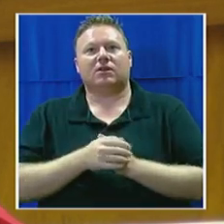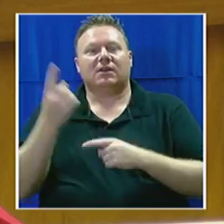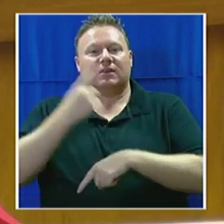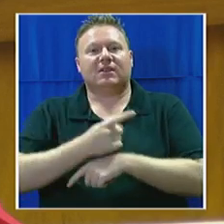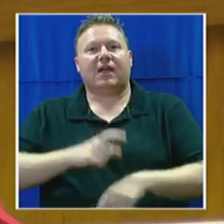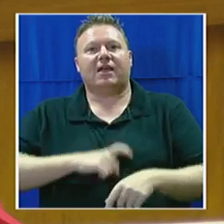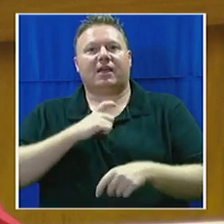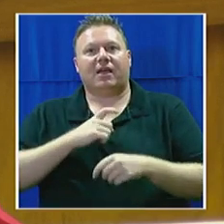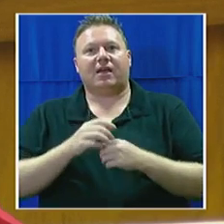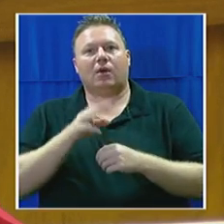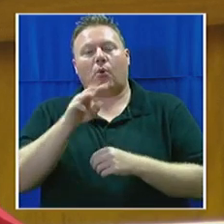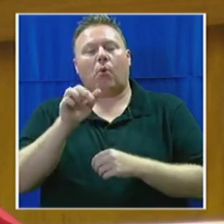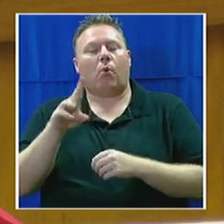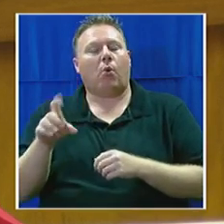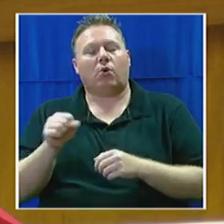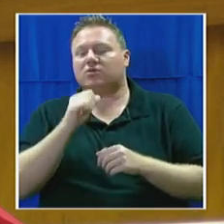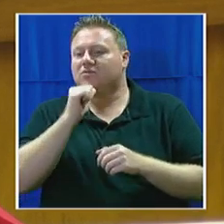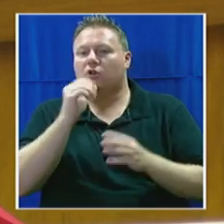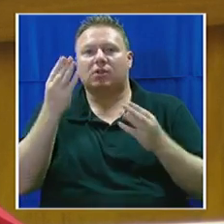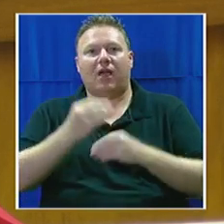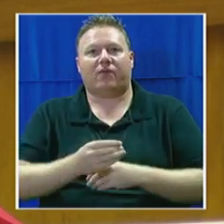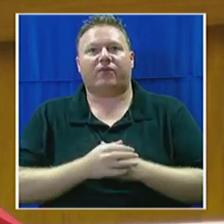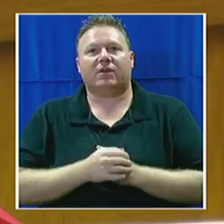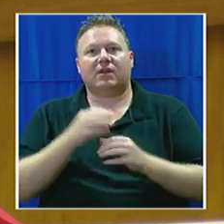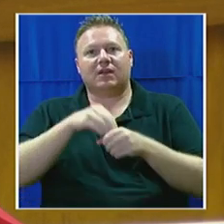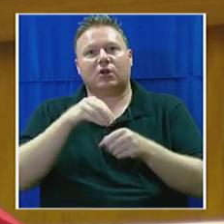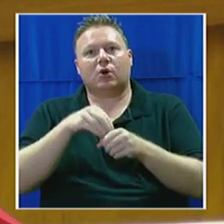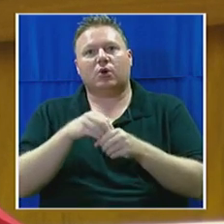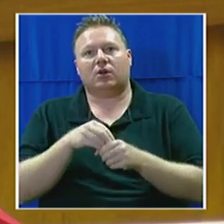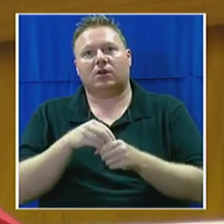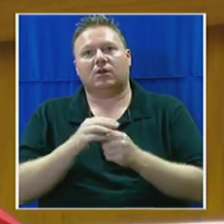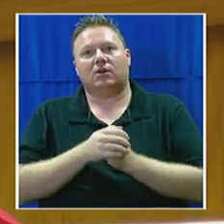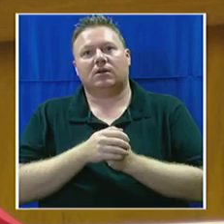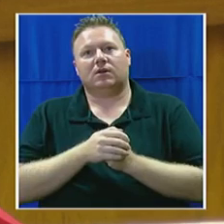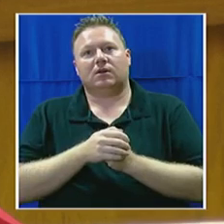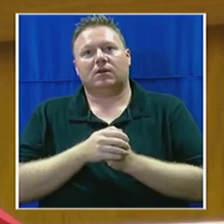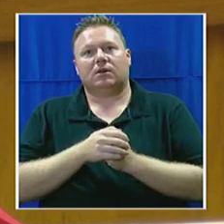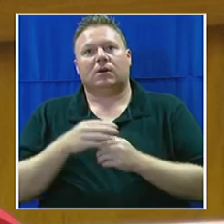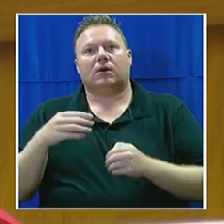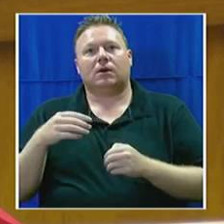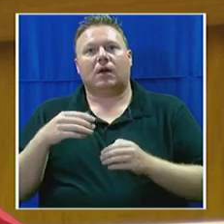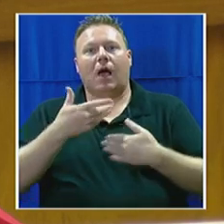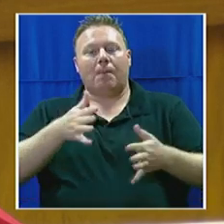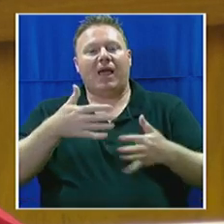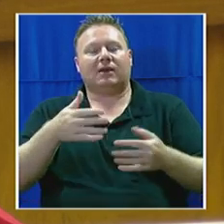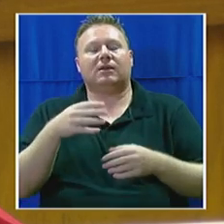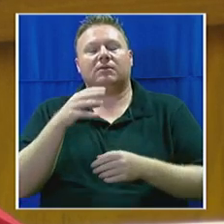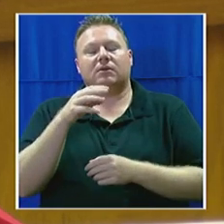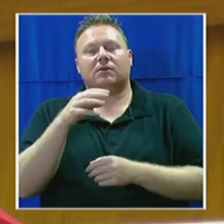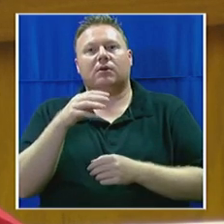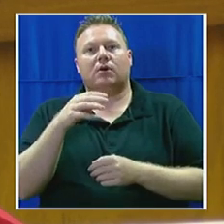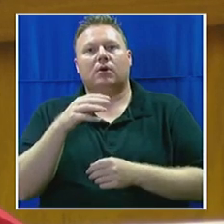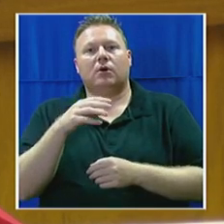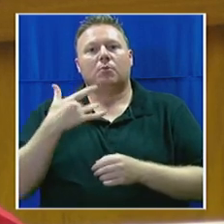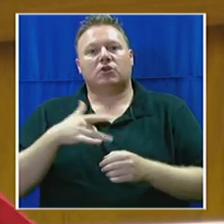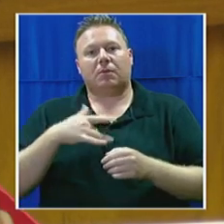centers in all the wards that do not have daycare centers, including abandoned municipal buildings that are just a waste. We're going to